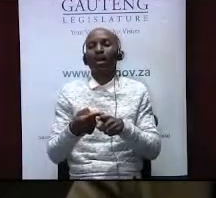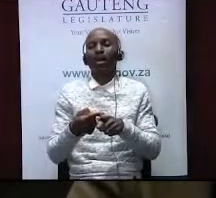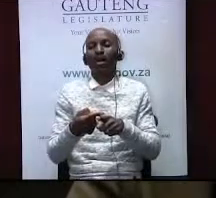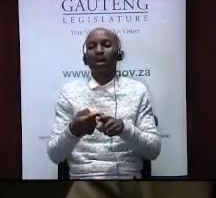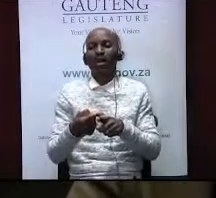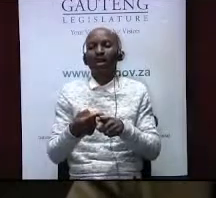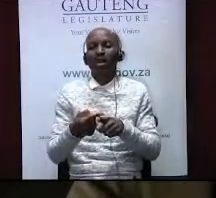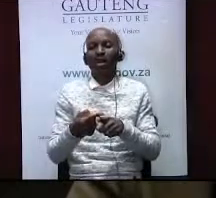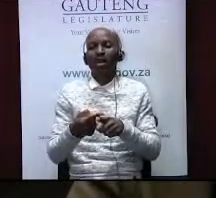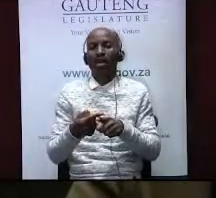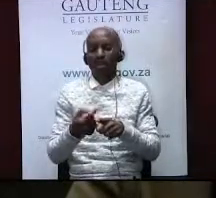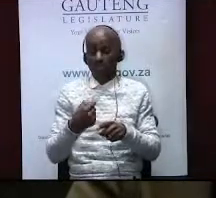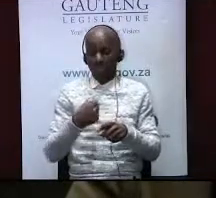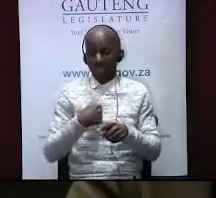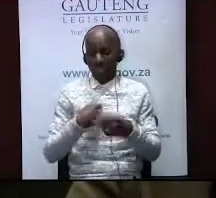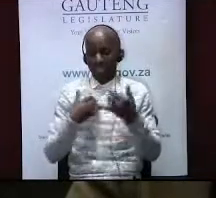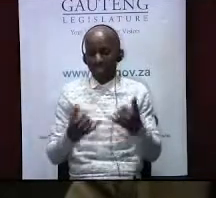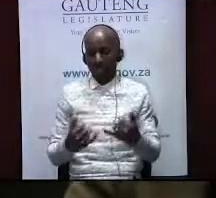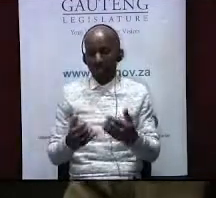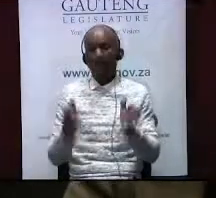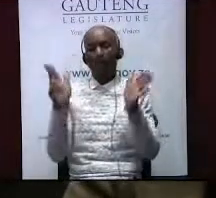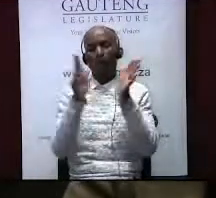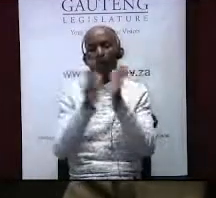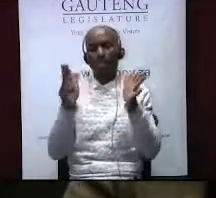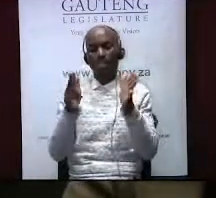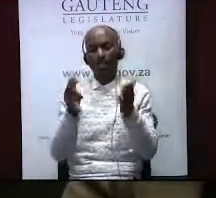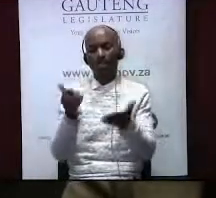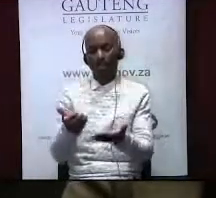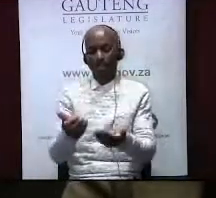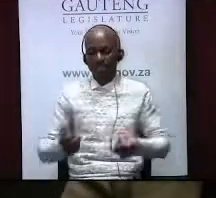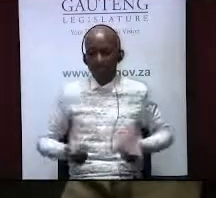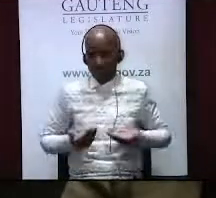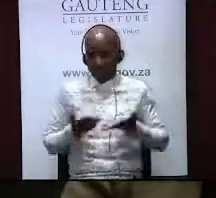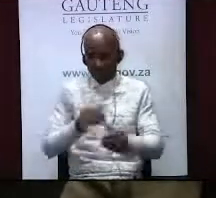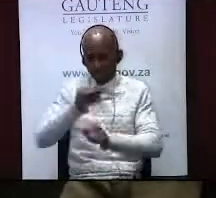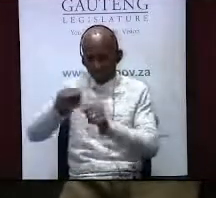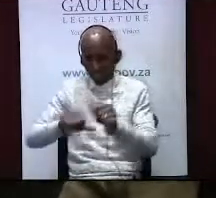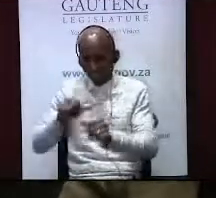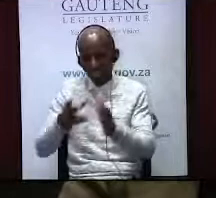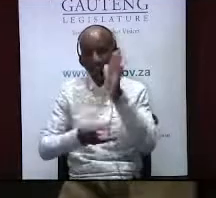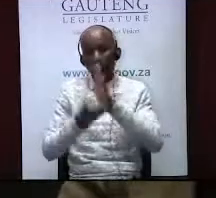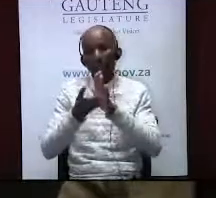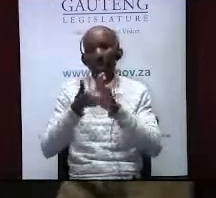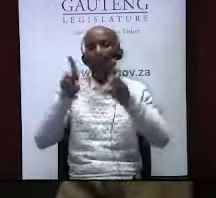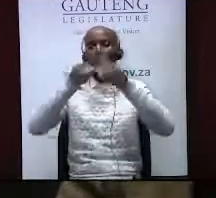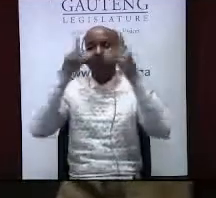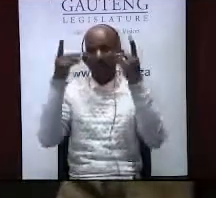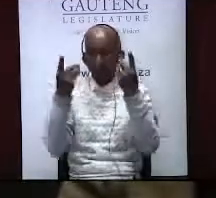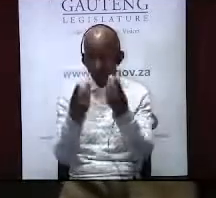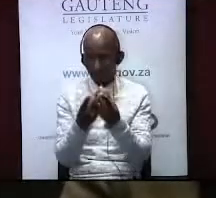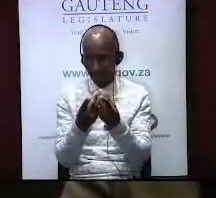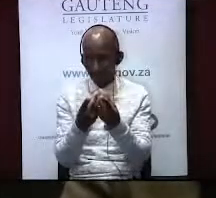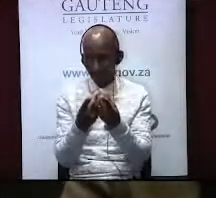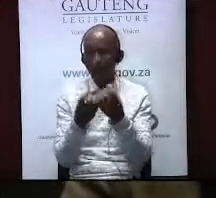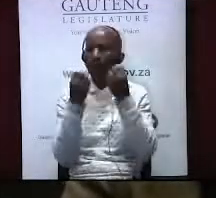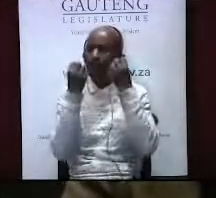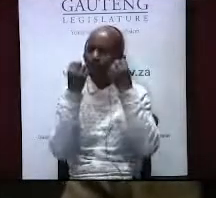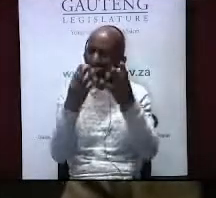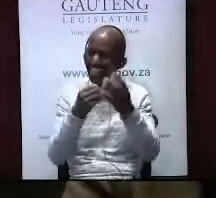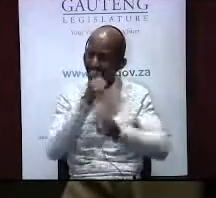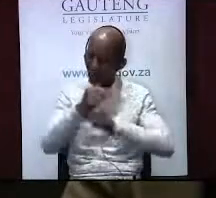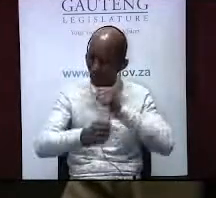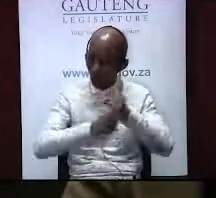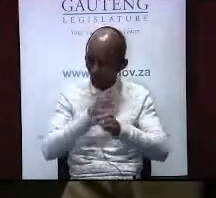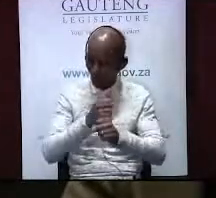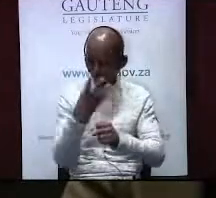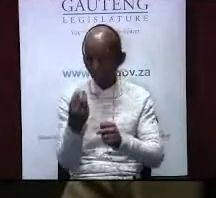was an official that have served Social Development Department for many years. I